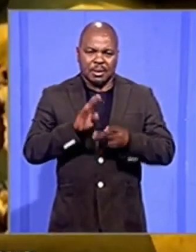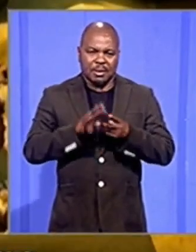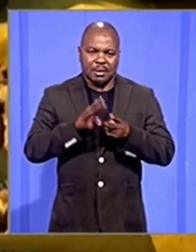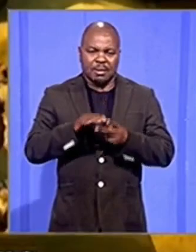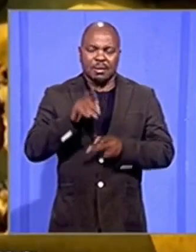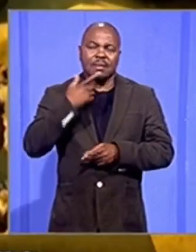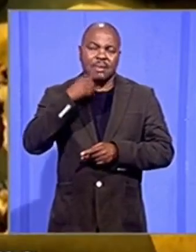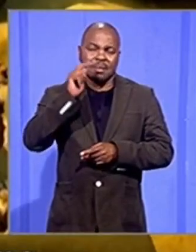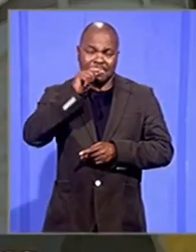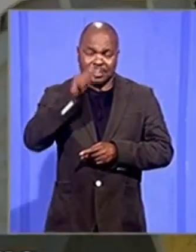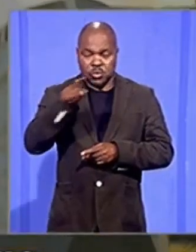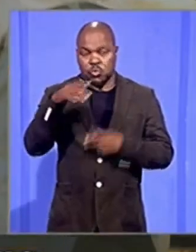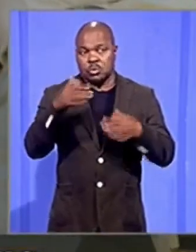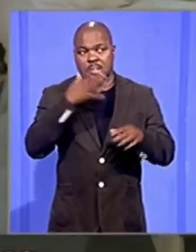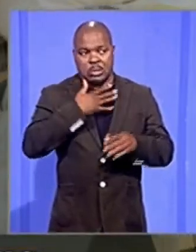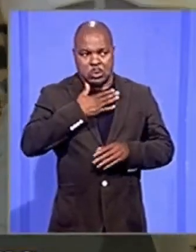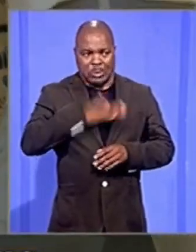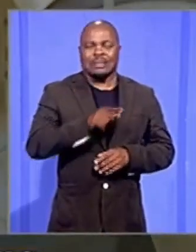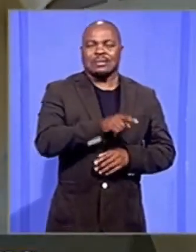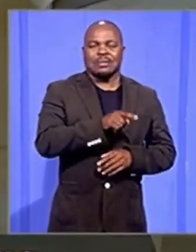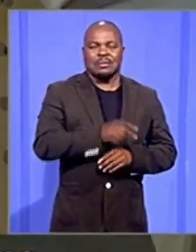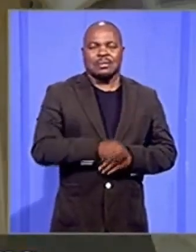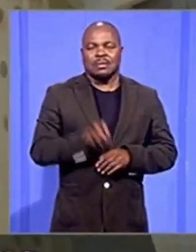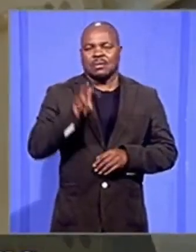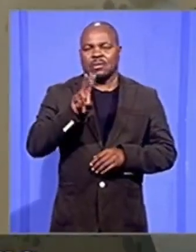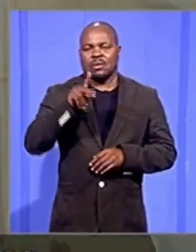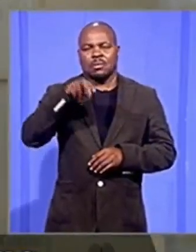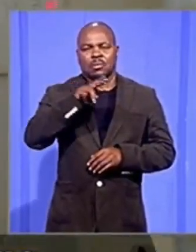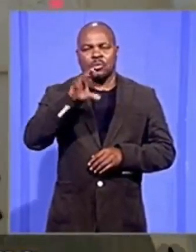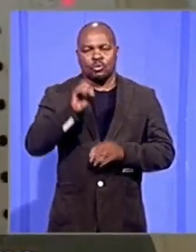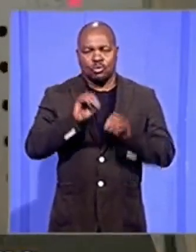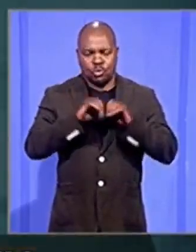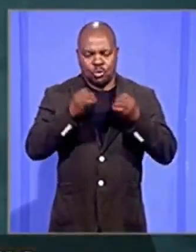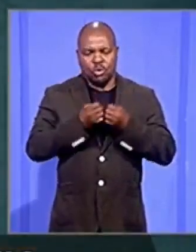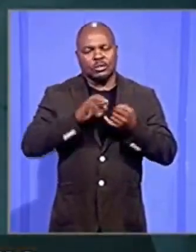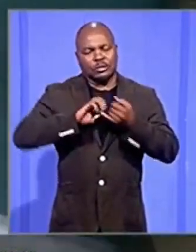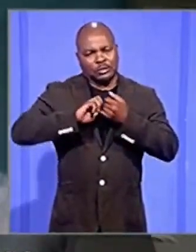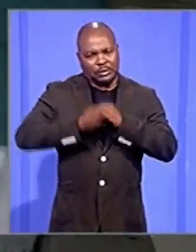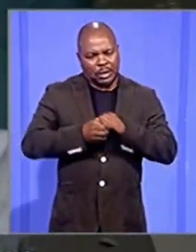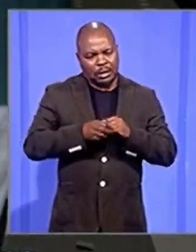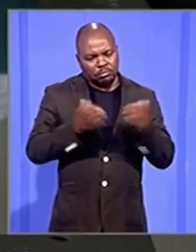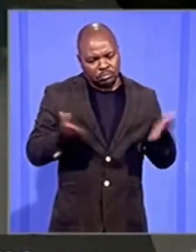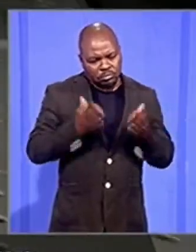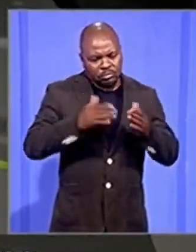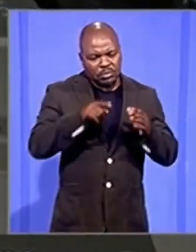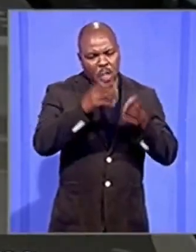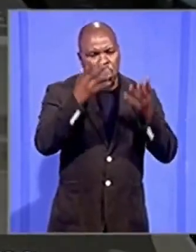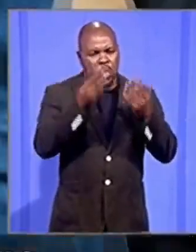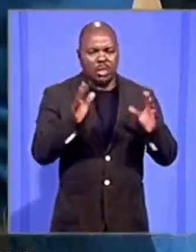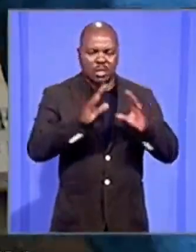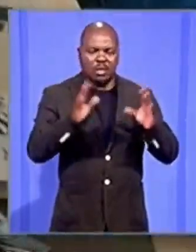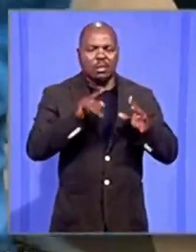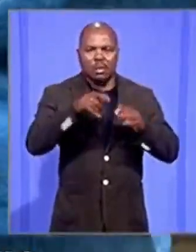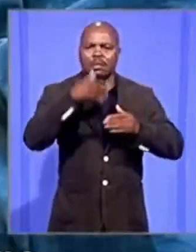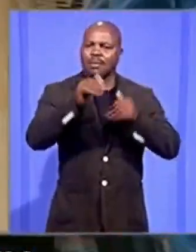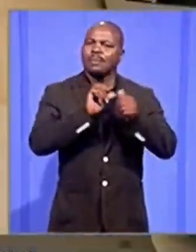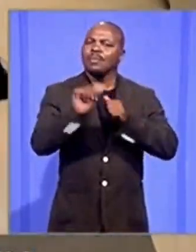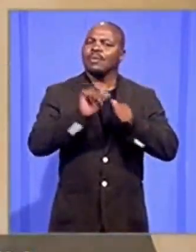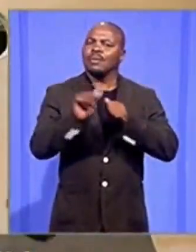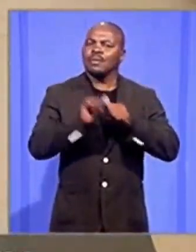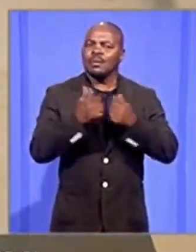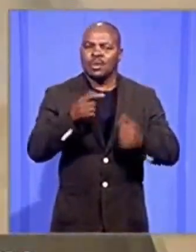are highly sought after. Maiteko a VULPRO a go thibela go nyelela ga manong a tsweletse go atlega